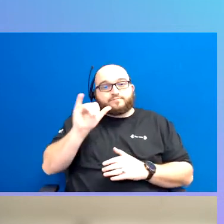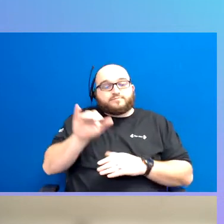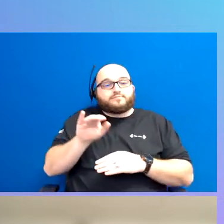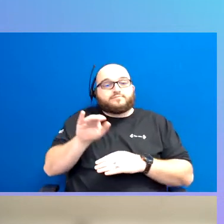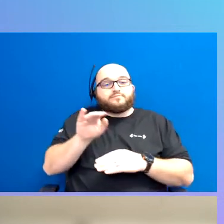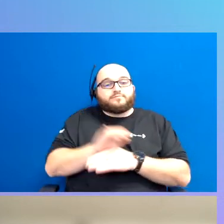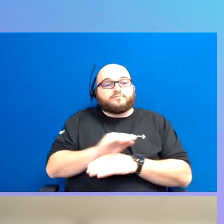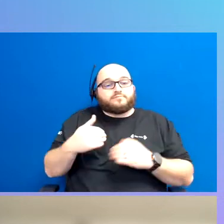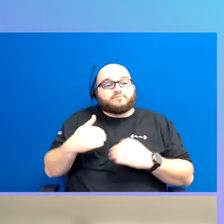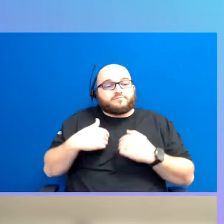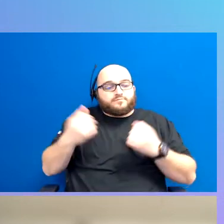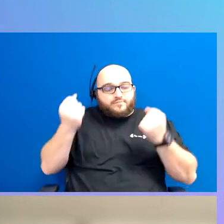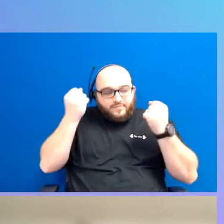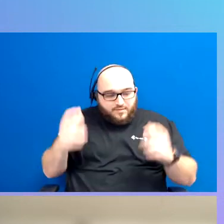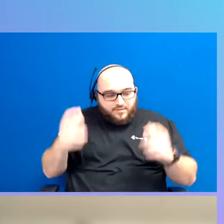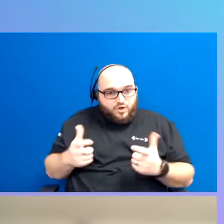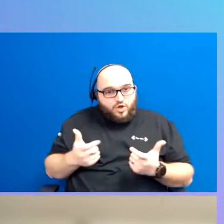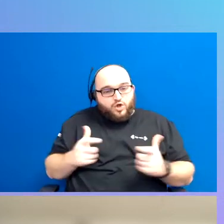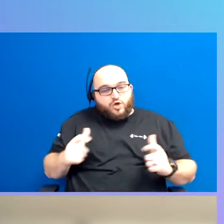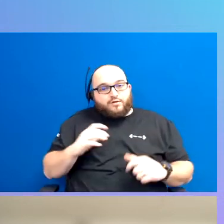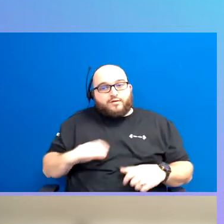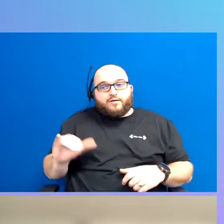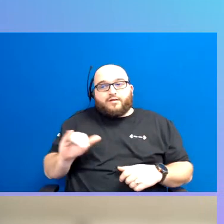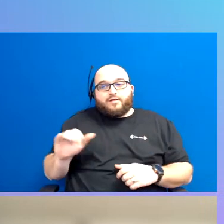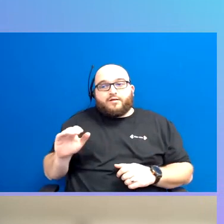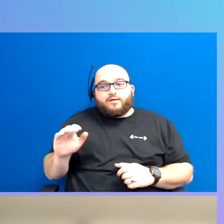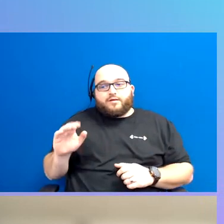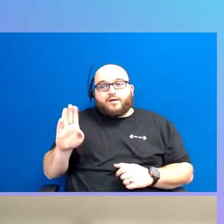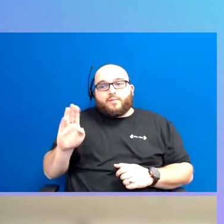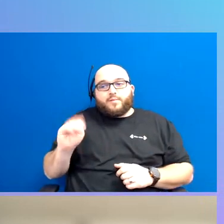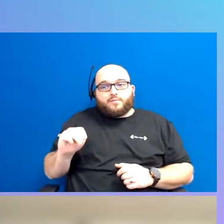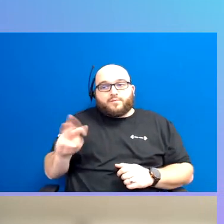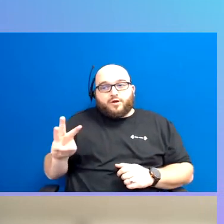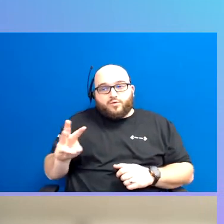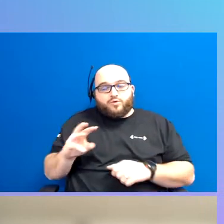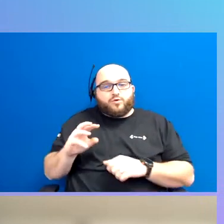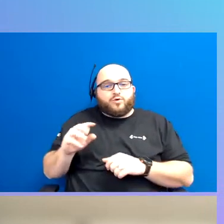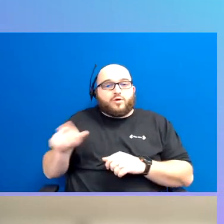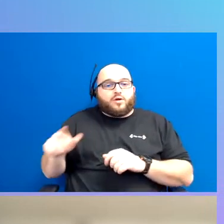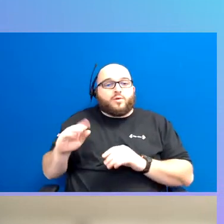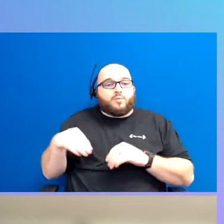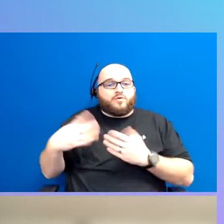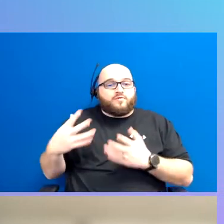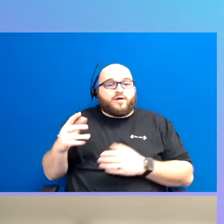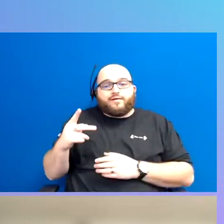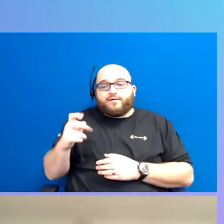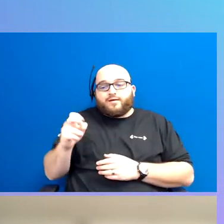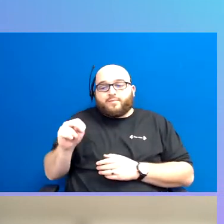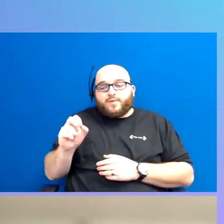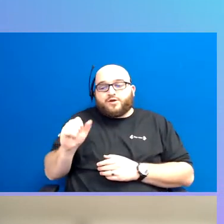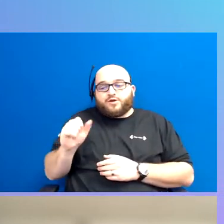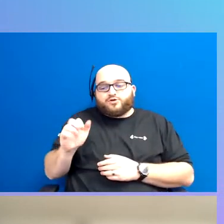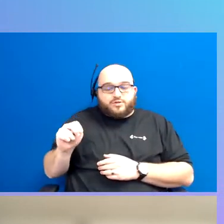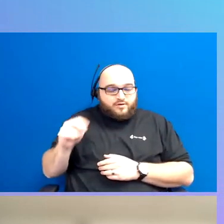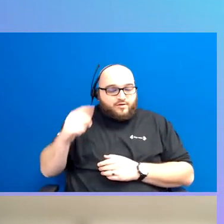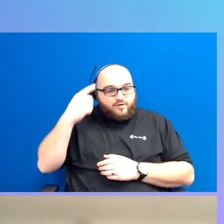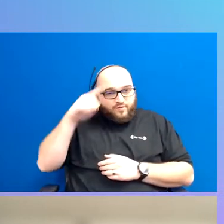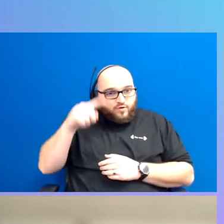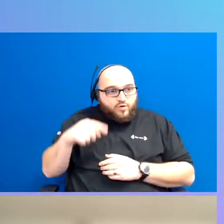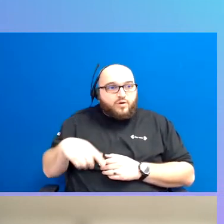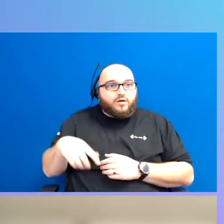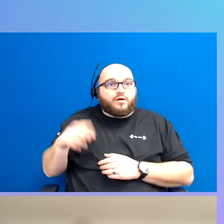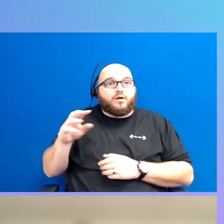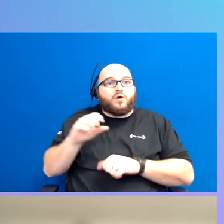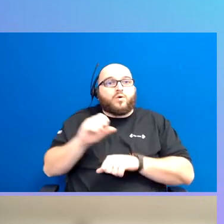number of large clients, companies like Microsoft, like BMW, which we provided their pensions for, and their